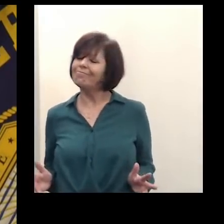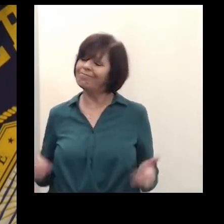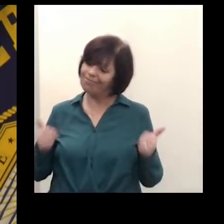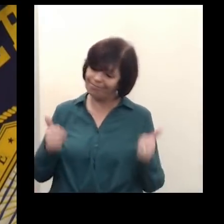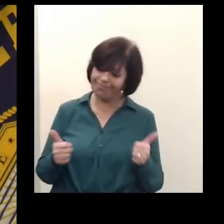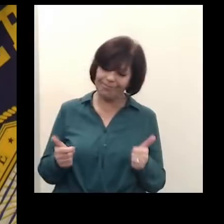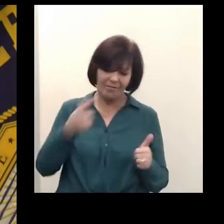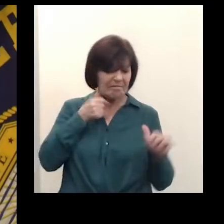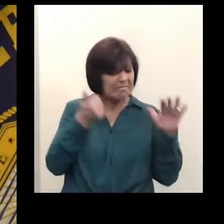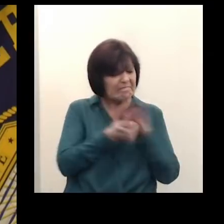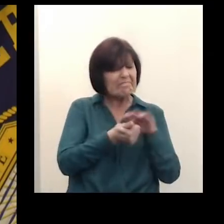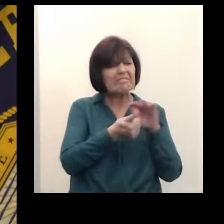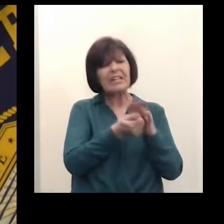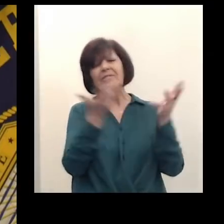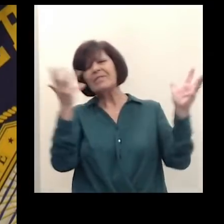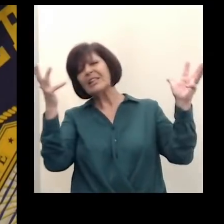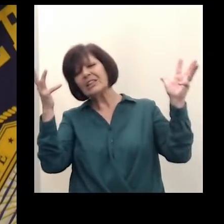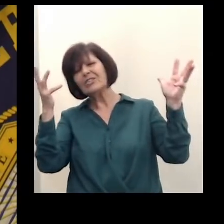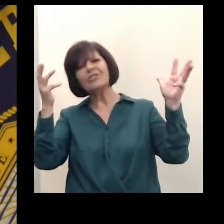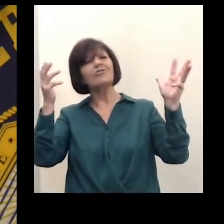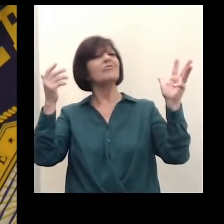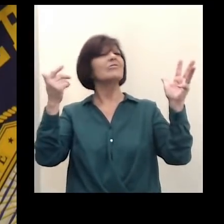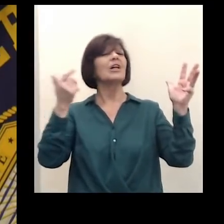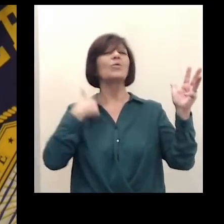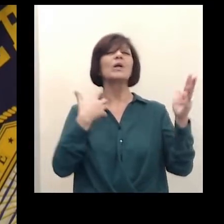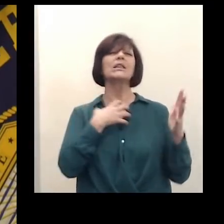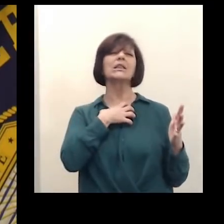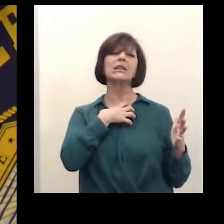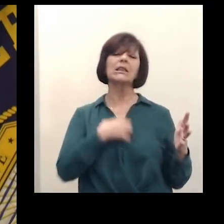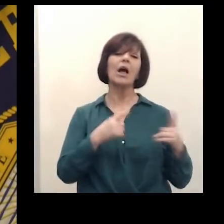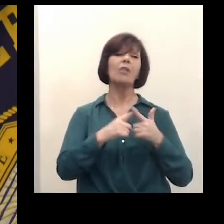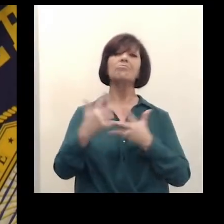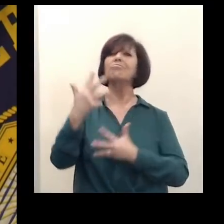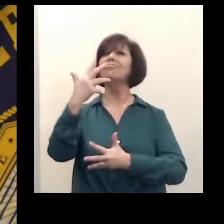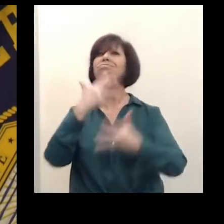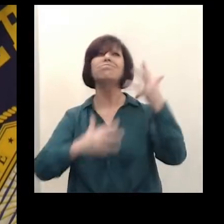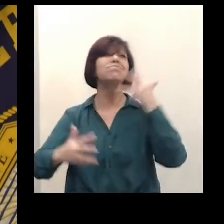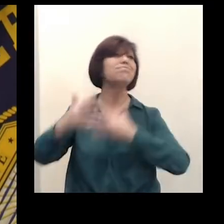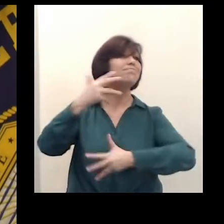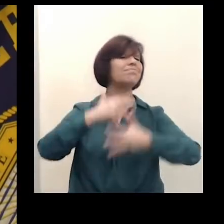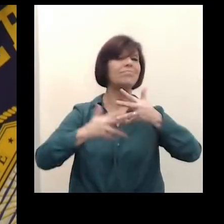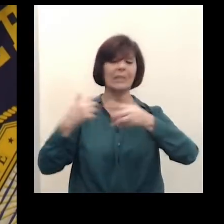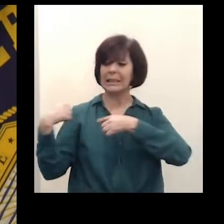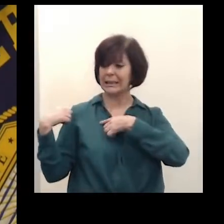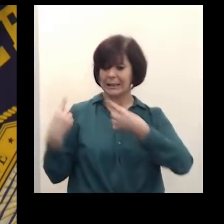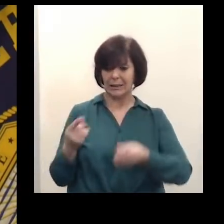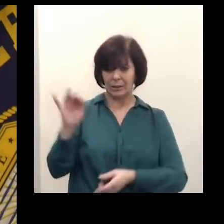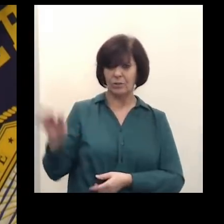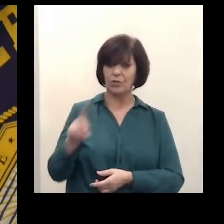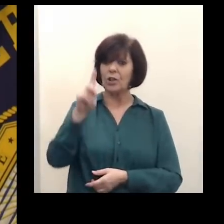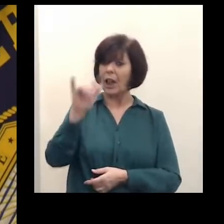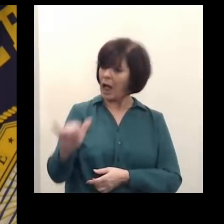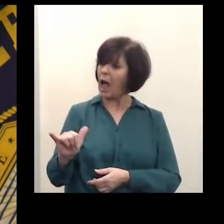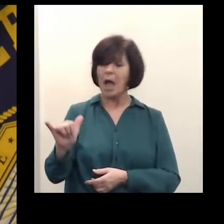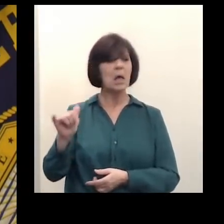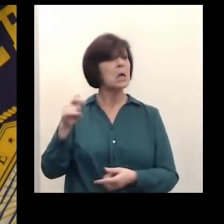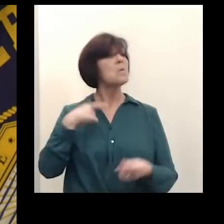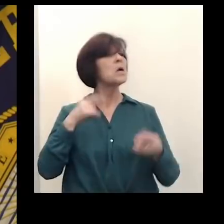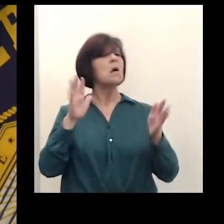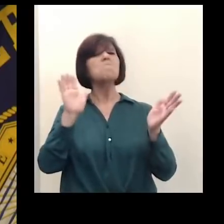We hadn't been getting together with our friends. We were starved for social interactions. And really, since July, we've been operating kind of in